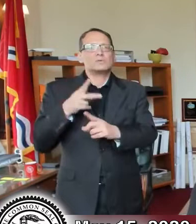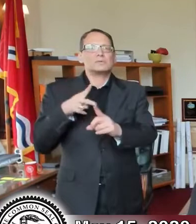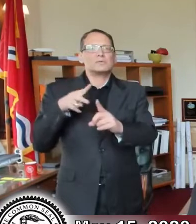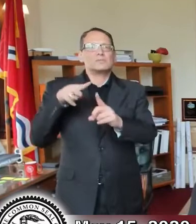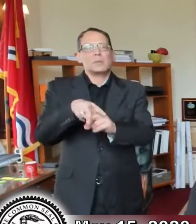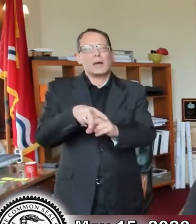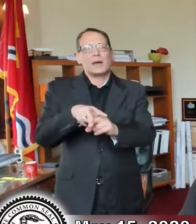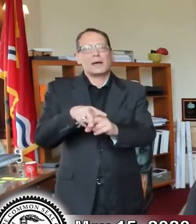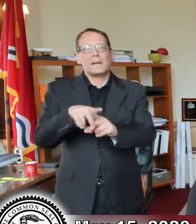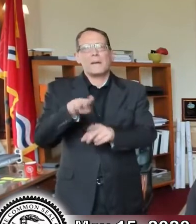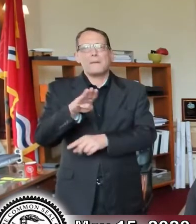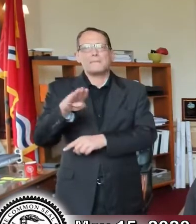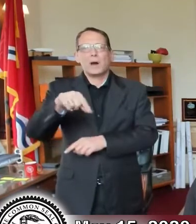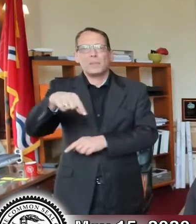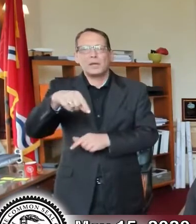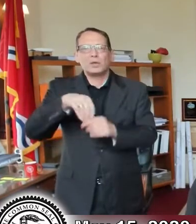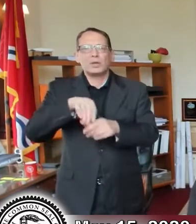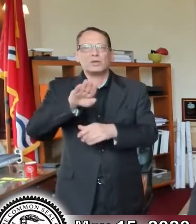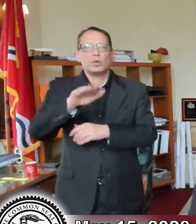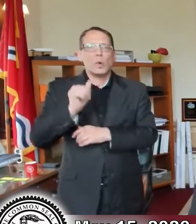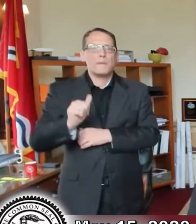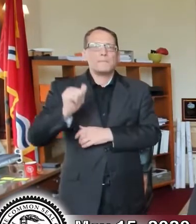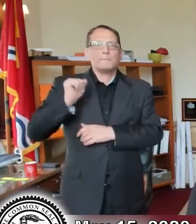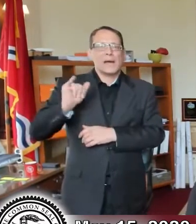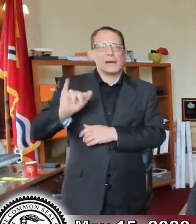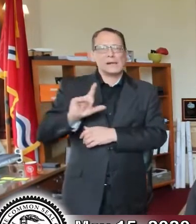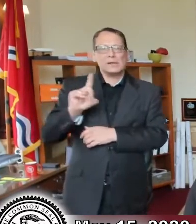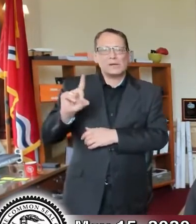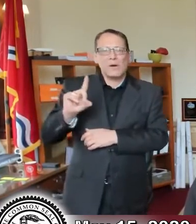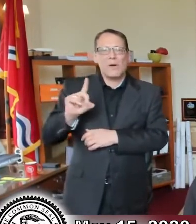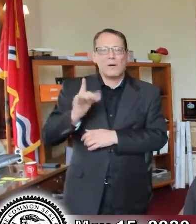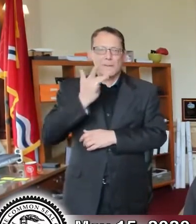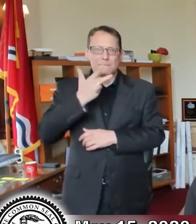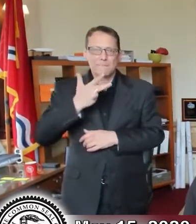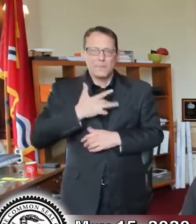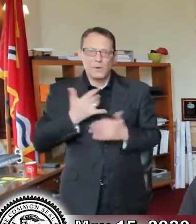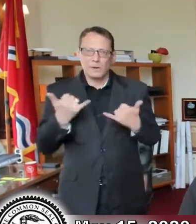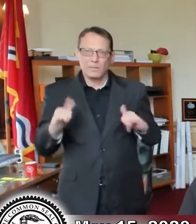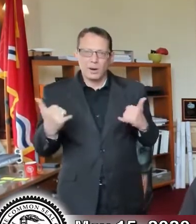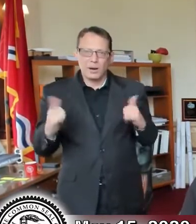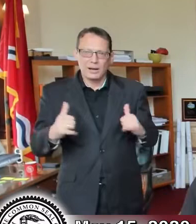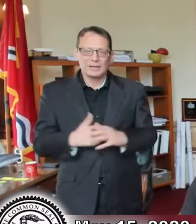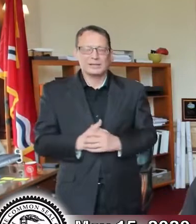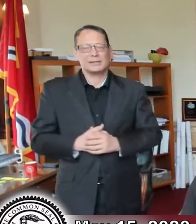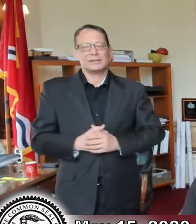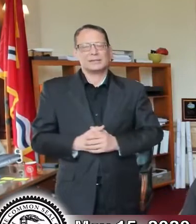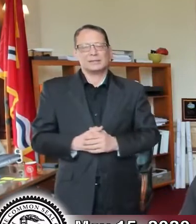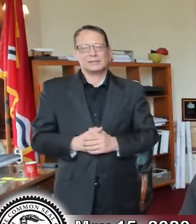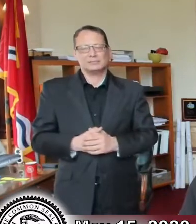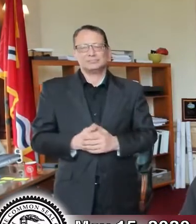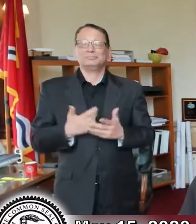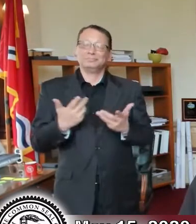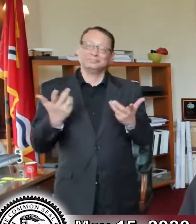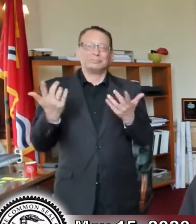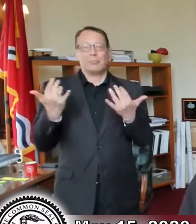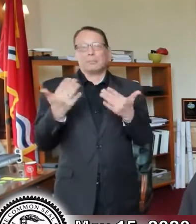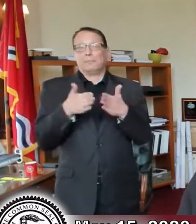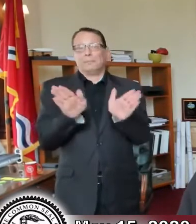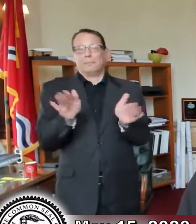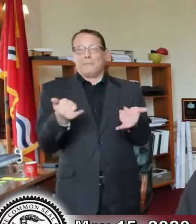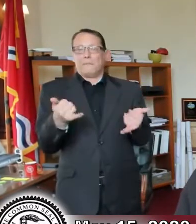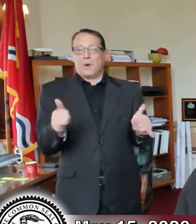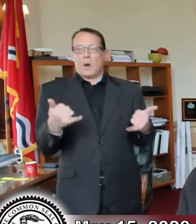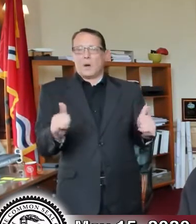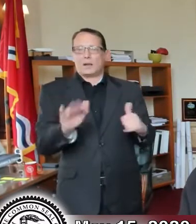a barbecue in your backyard, a kid's birthday party, a party in general at